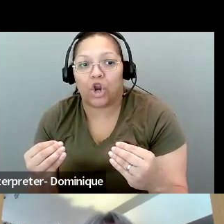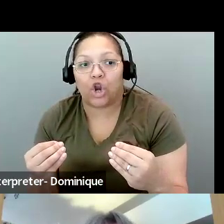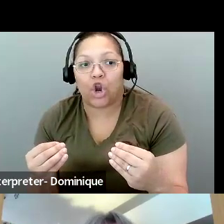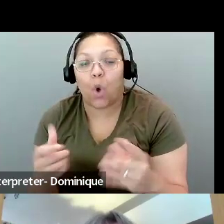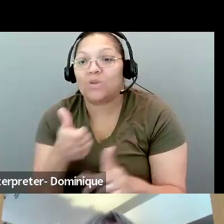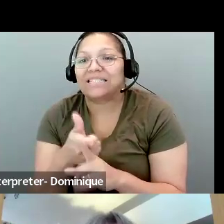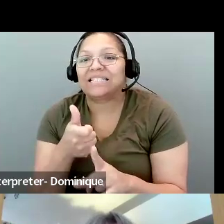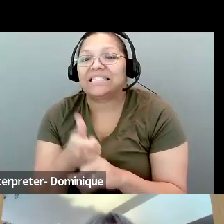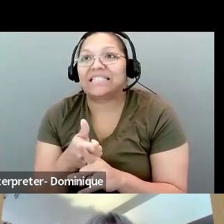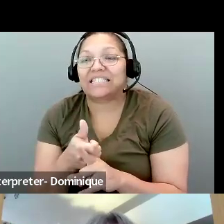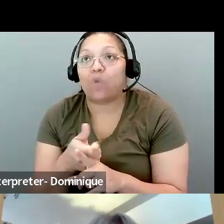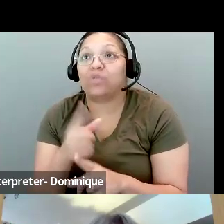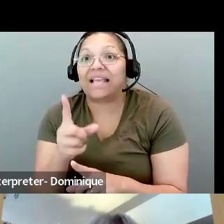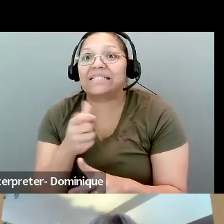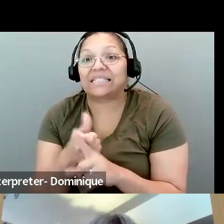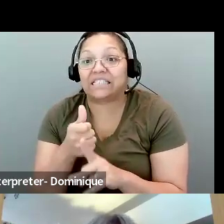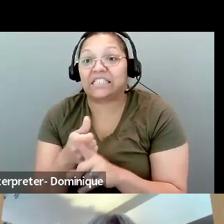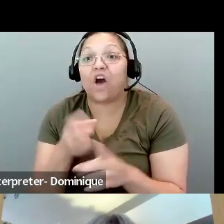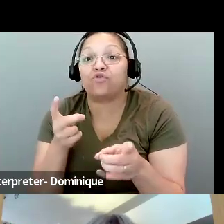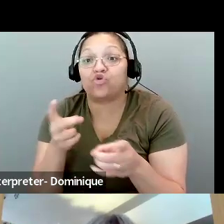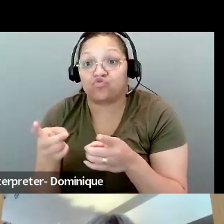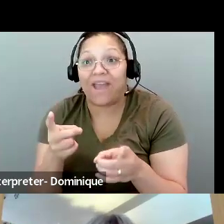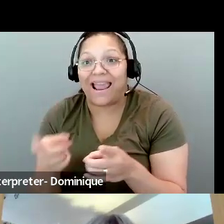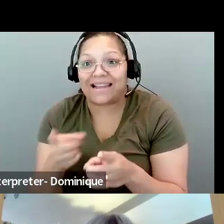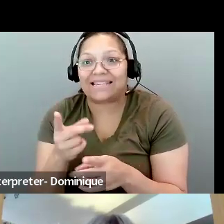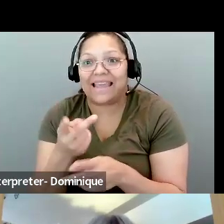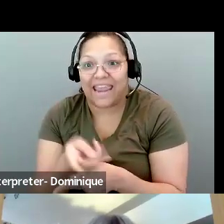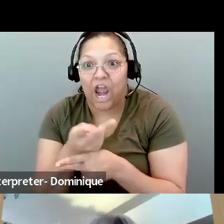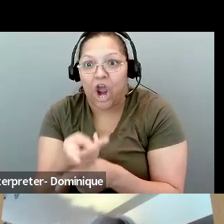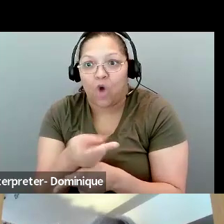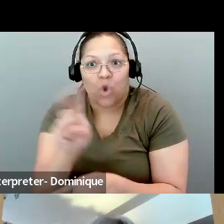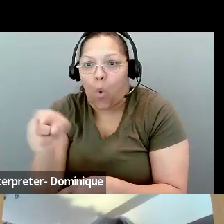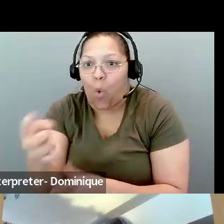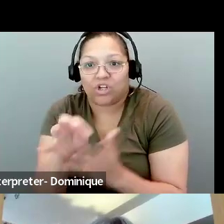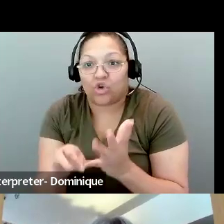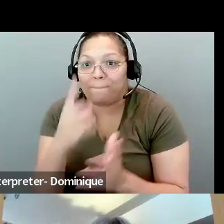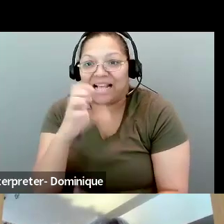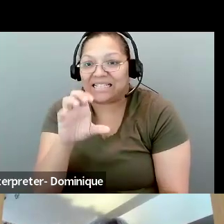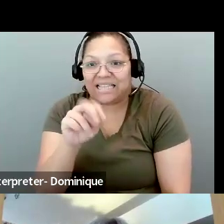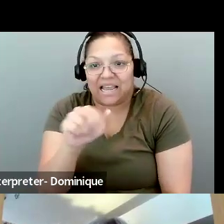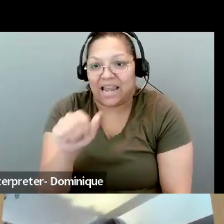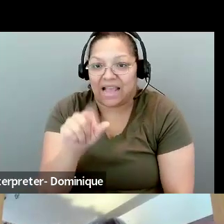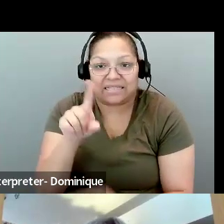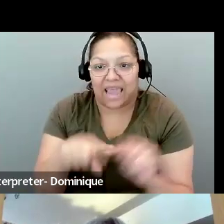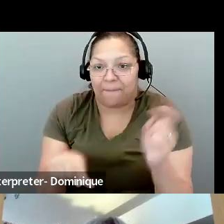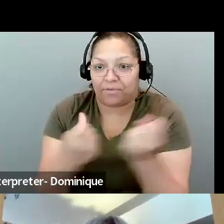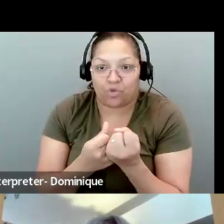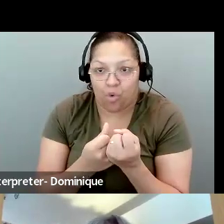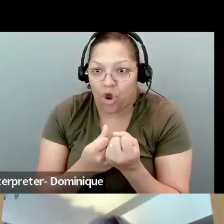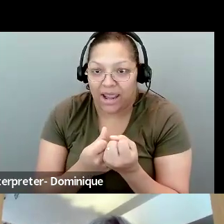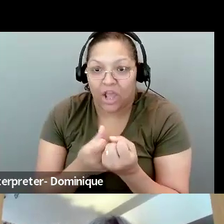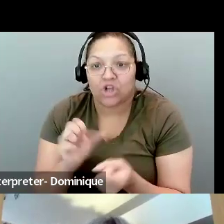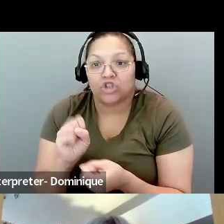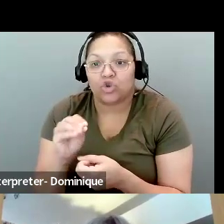self-directed care is the only choice. There are no CNA agencies in that county because it can't be supported. And so there's